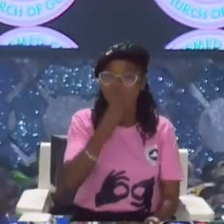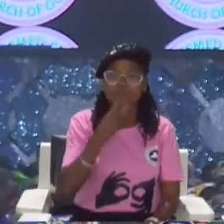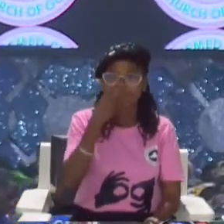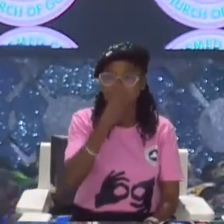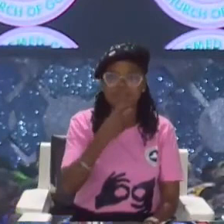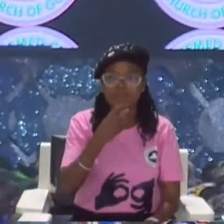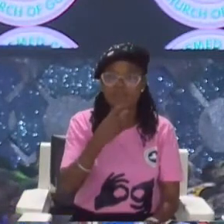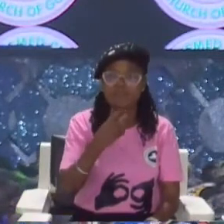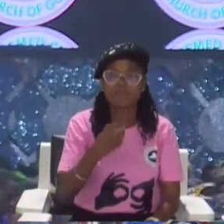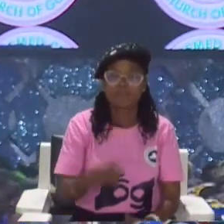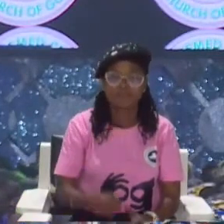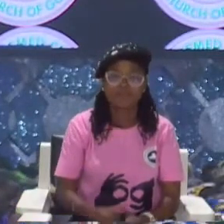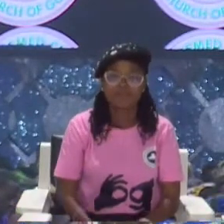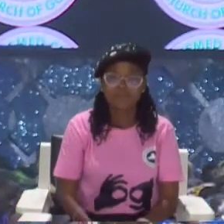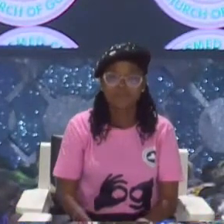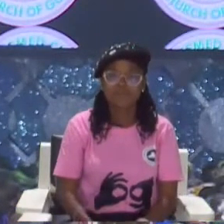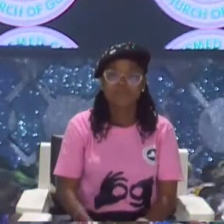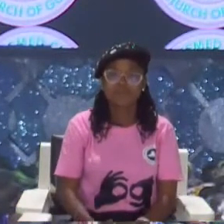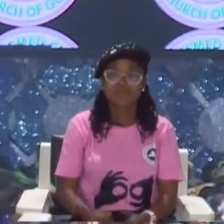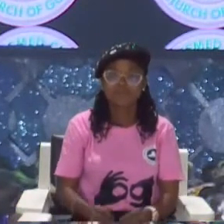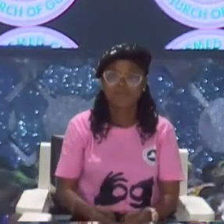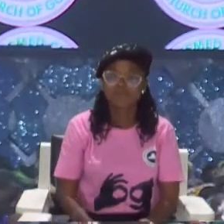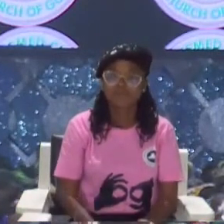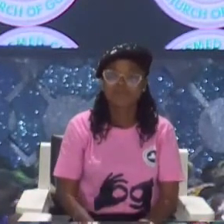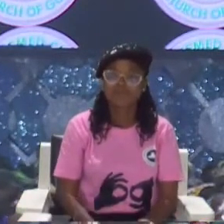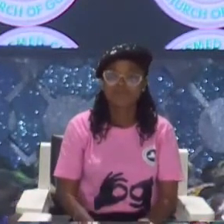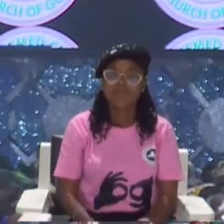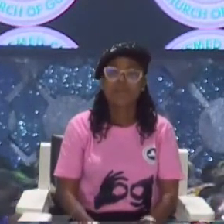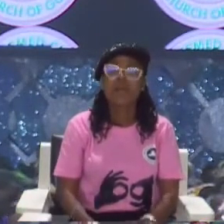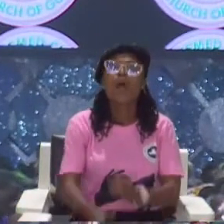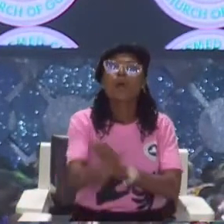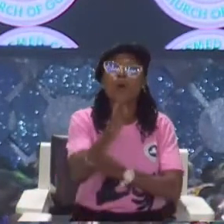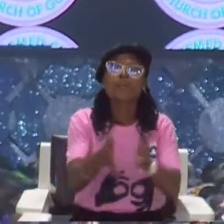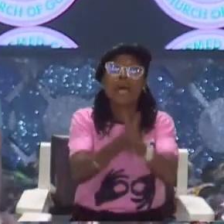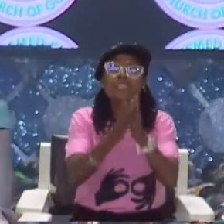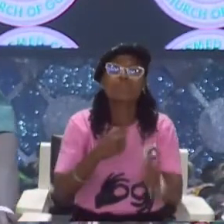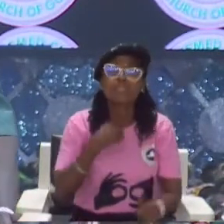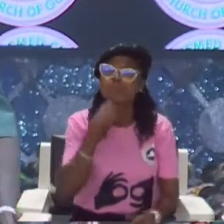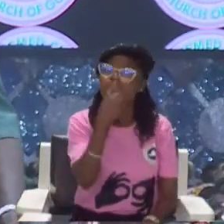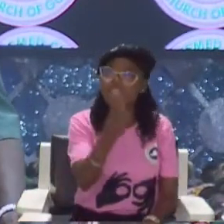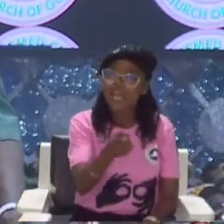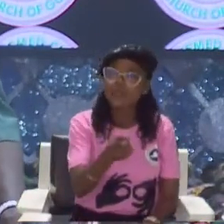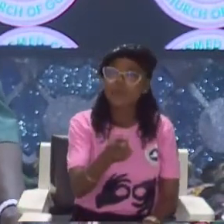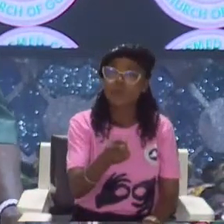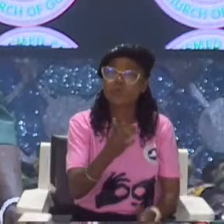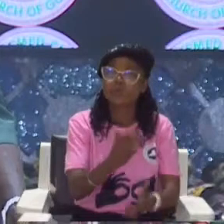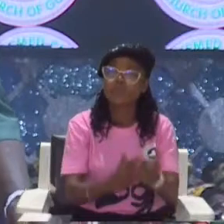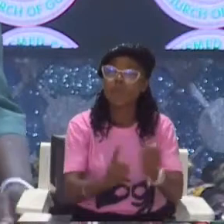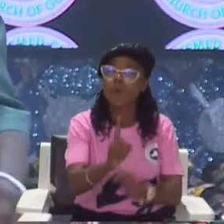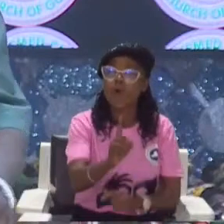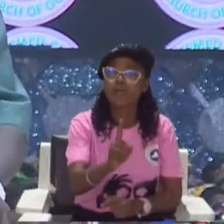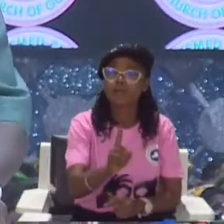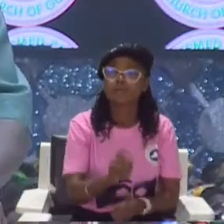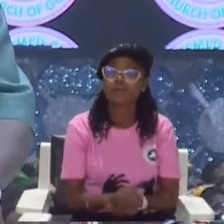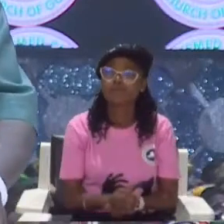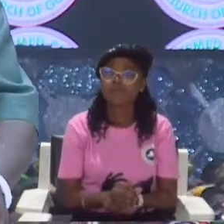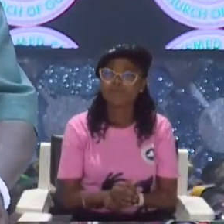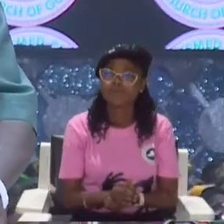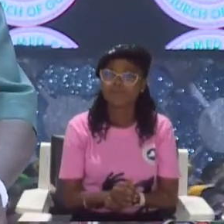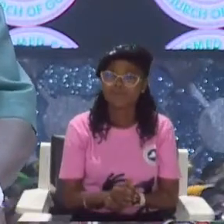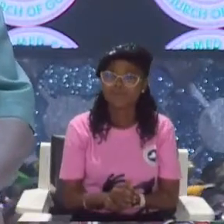Daddy, that was a rush. What did you see? Daddy asked me to tell someone. Daddy, Nick is suffering when he come.